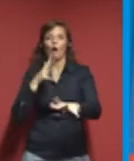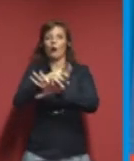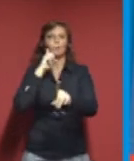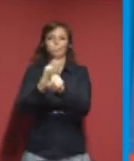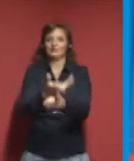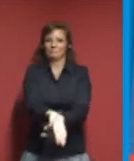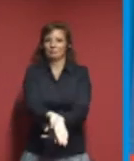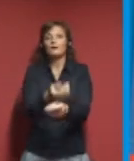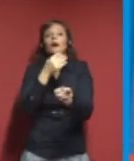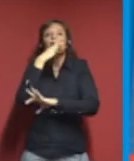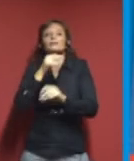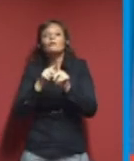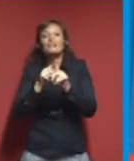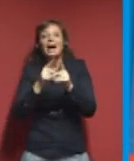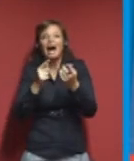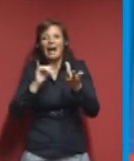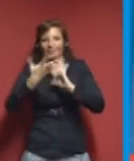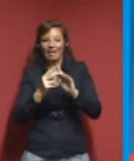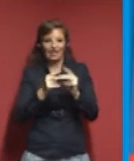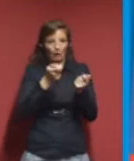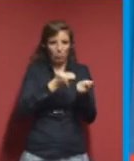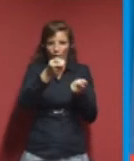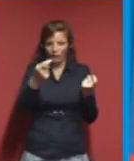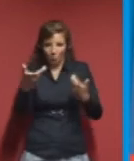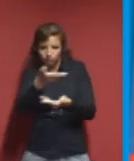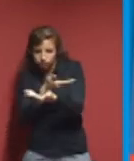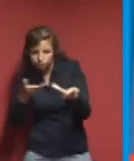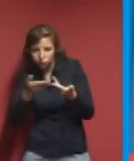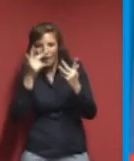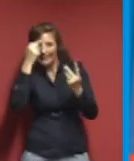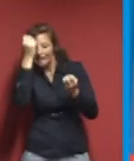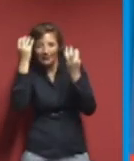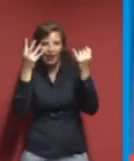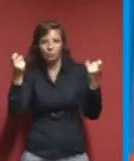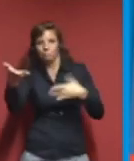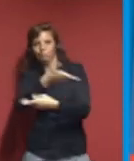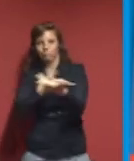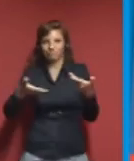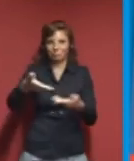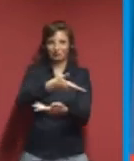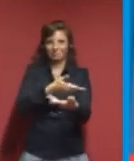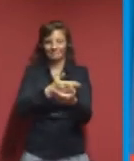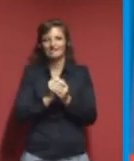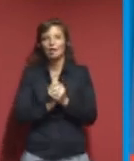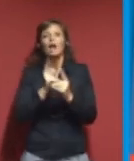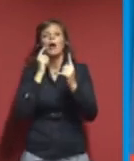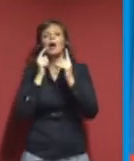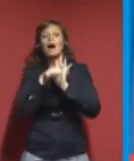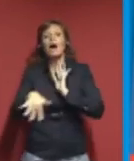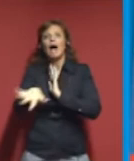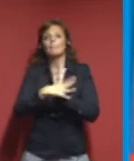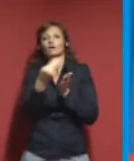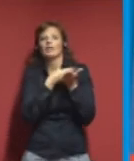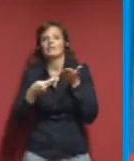really cool things, and I'll show an example of that a little later. In the world of design, DIY design, when I started